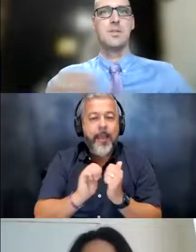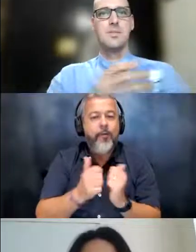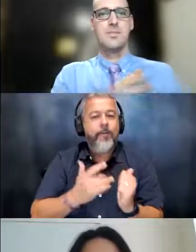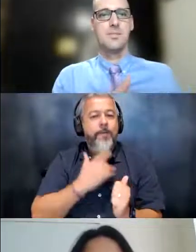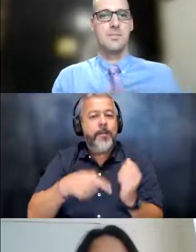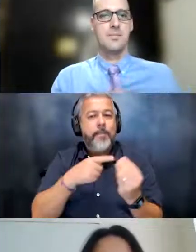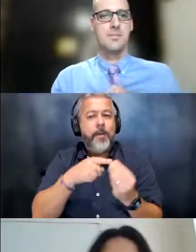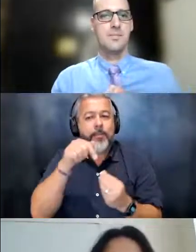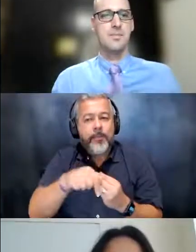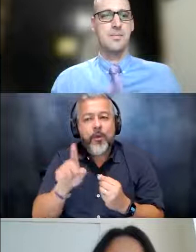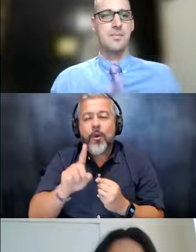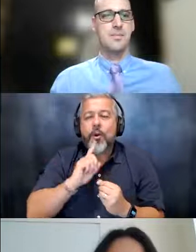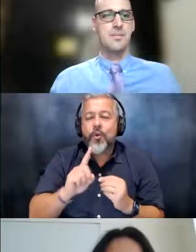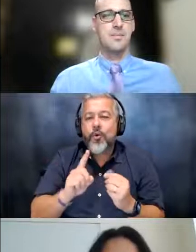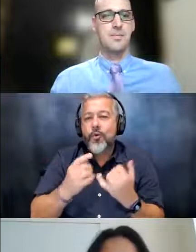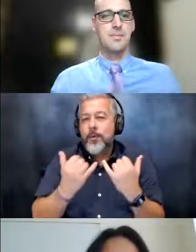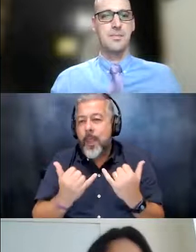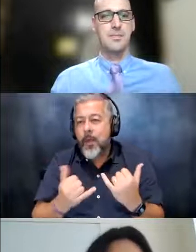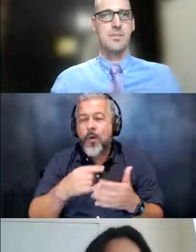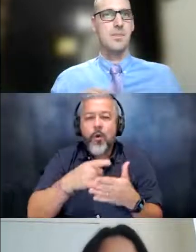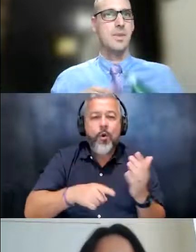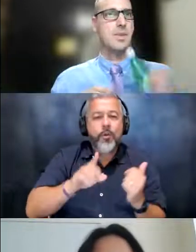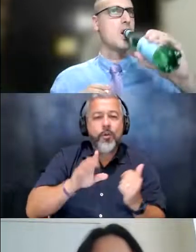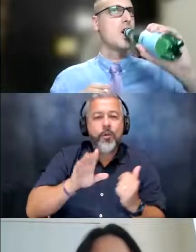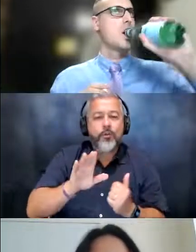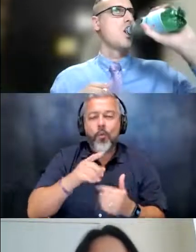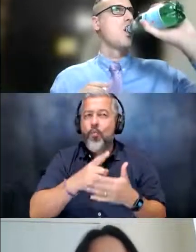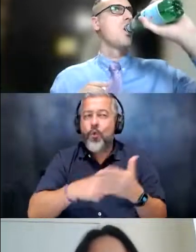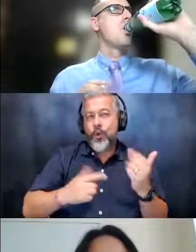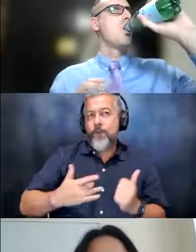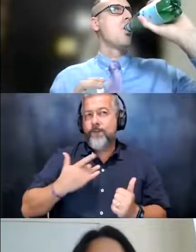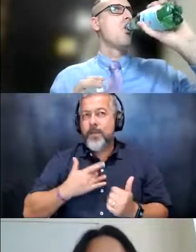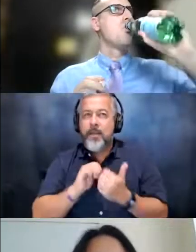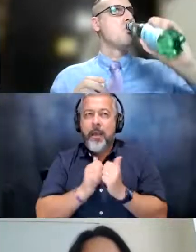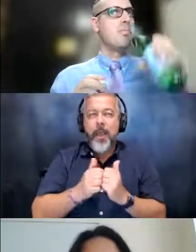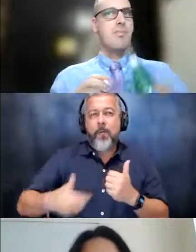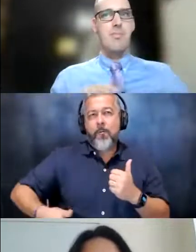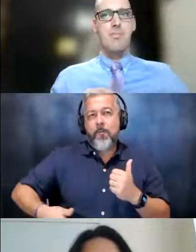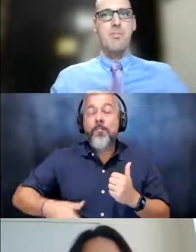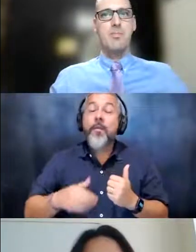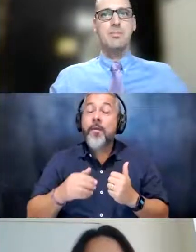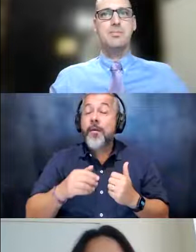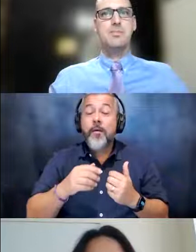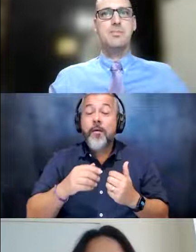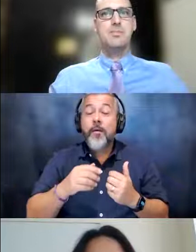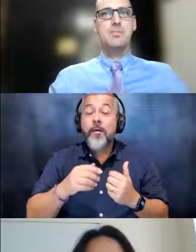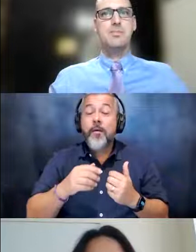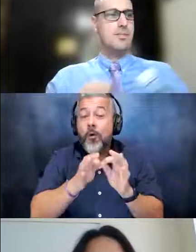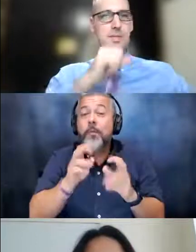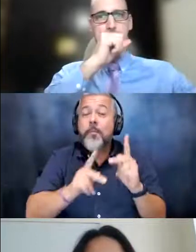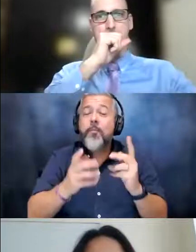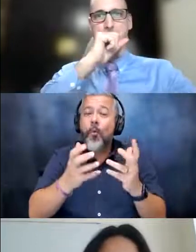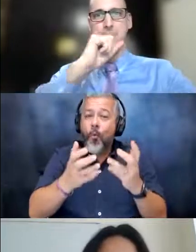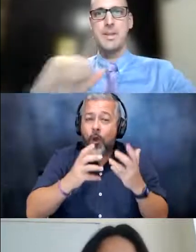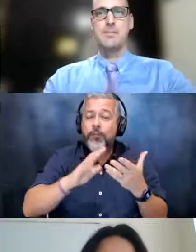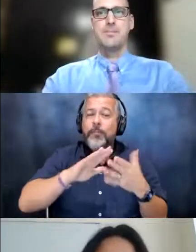you sitting right now? What is your gut tell you? And folks want to be an active participant in helping shape the system